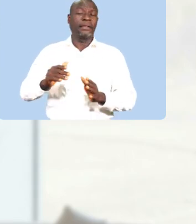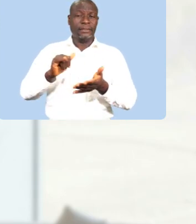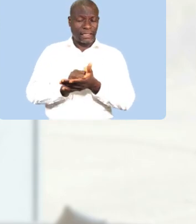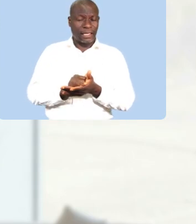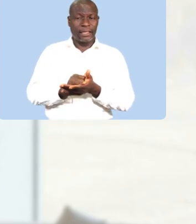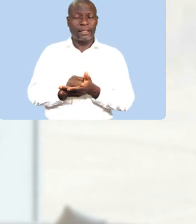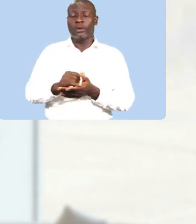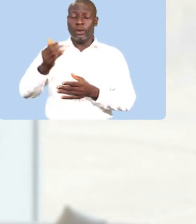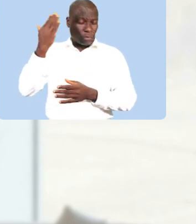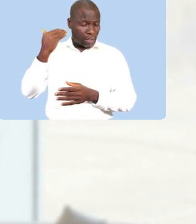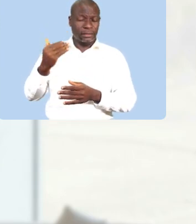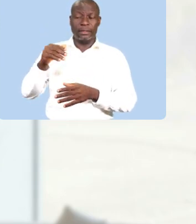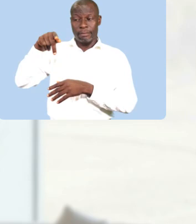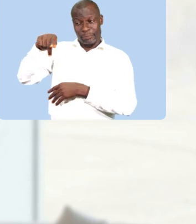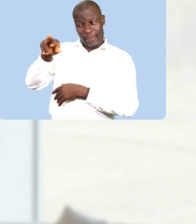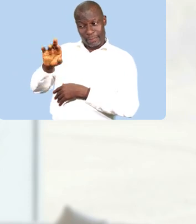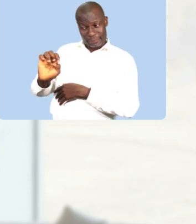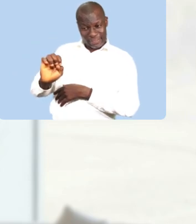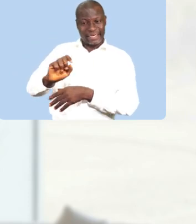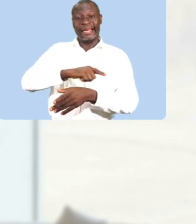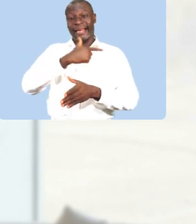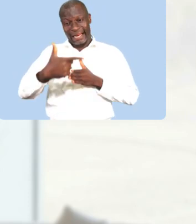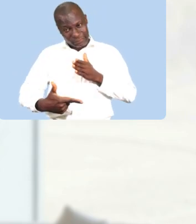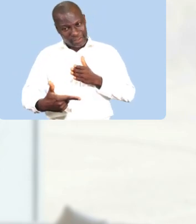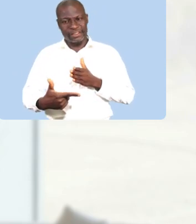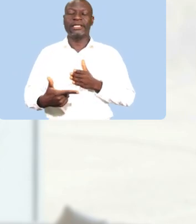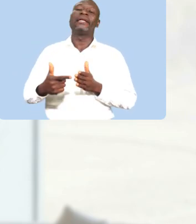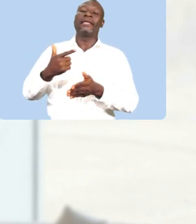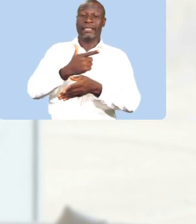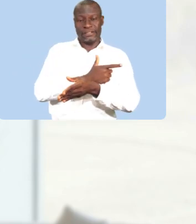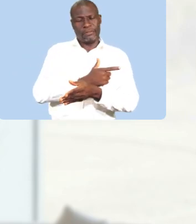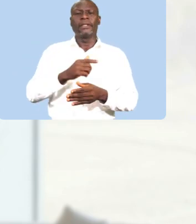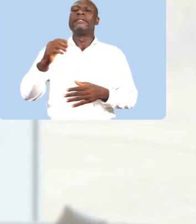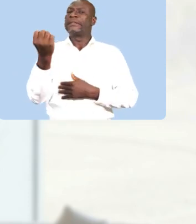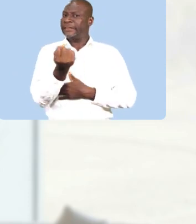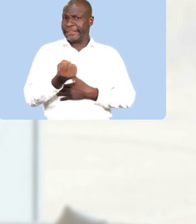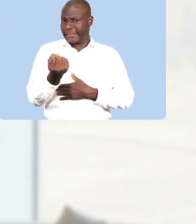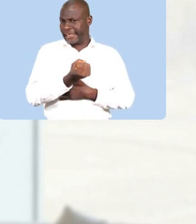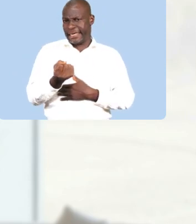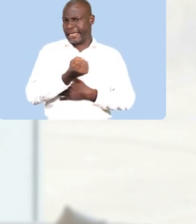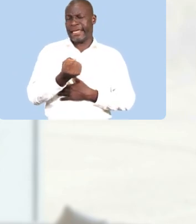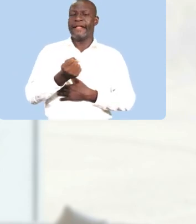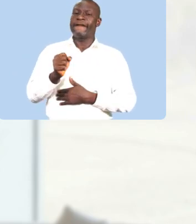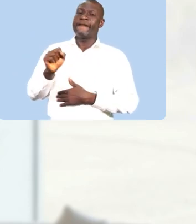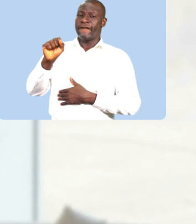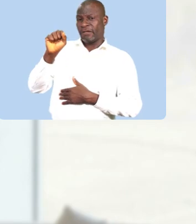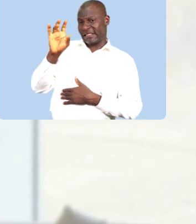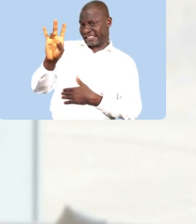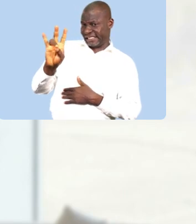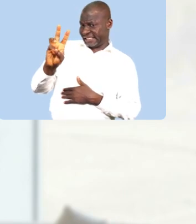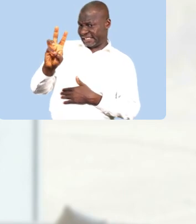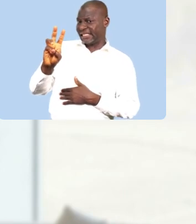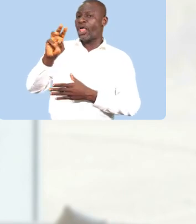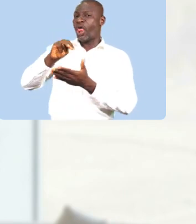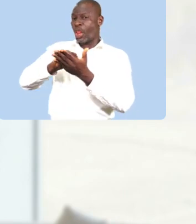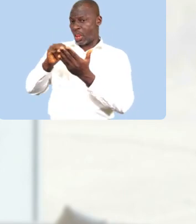pre graduation lectureship adiachi Saturday no a eye 6 November no a member